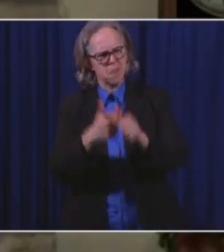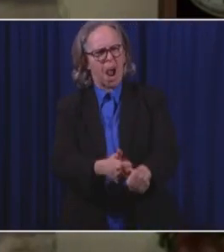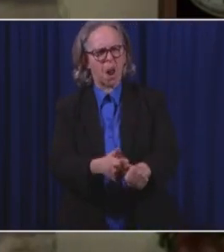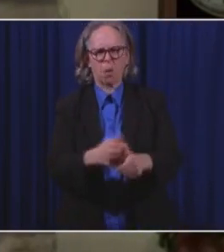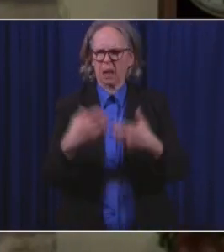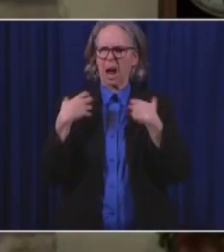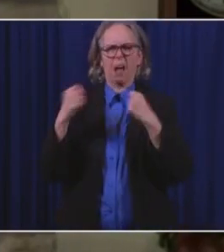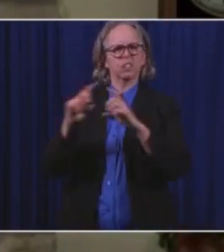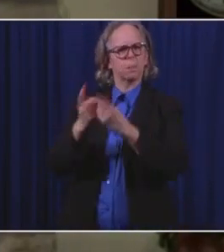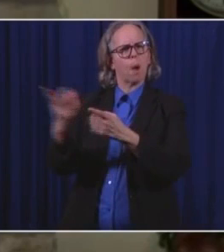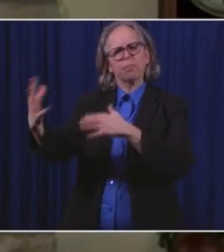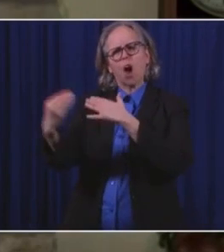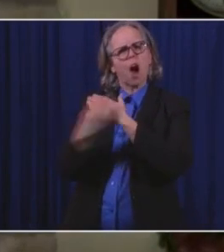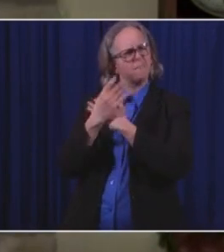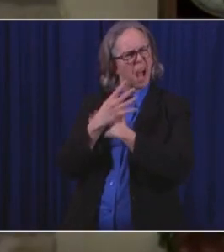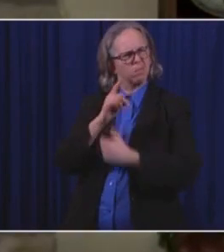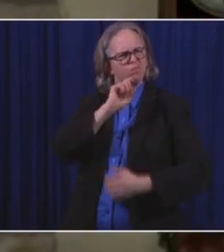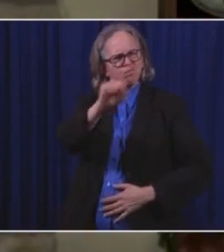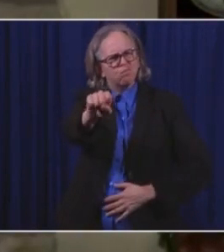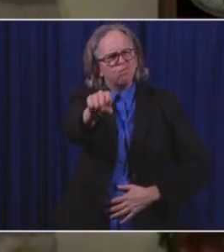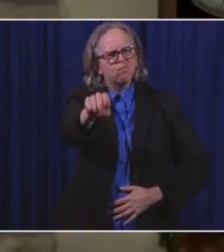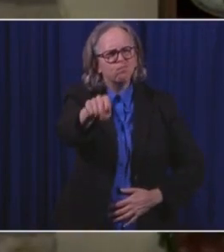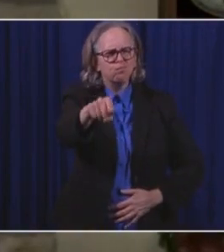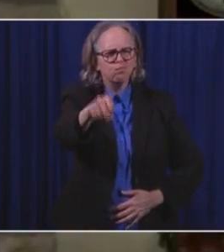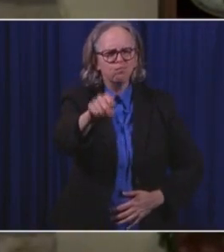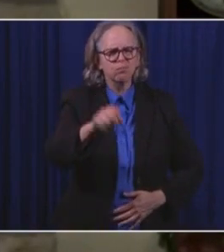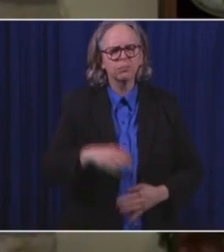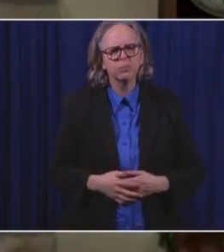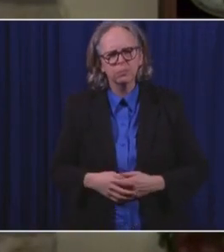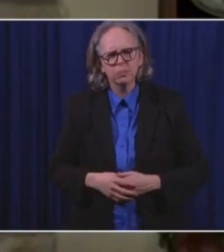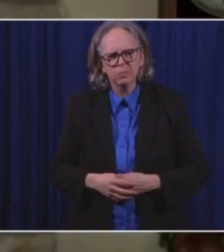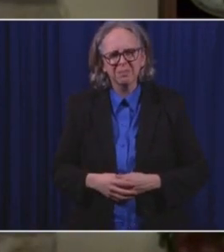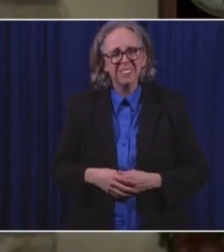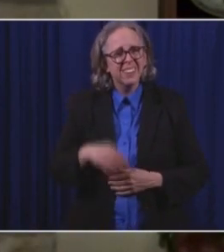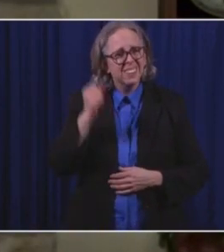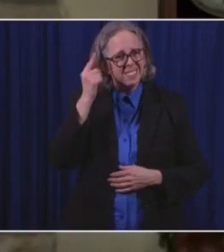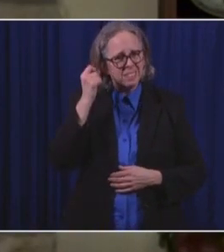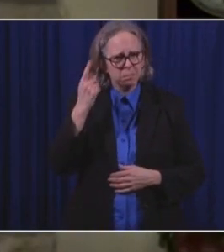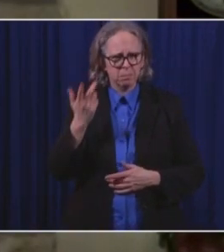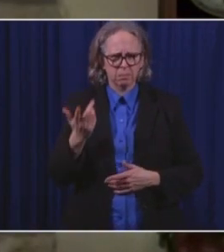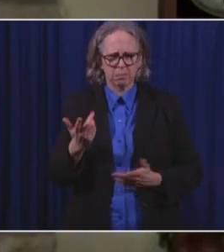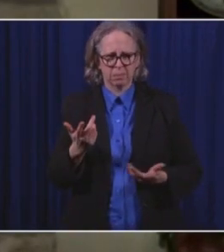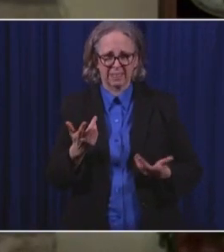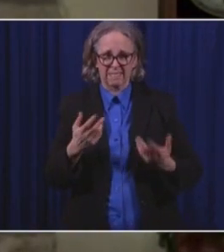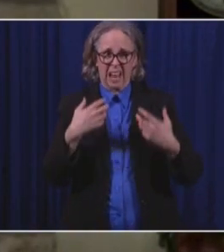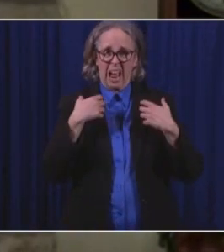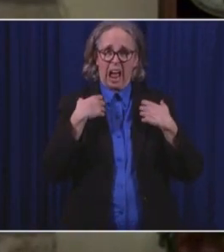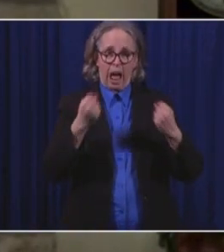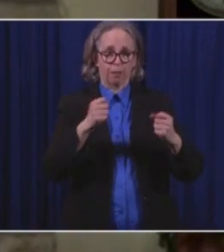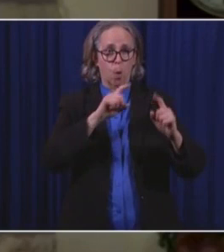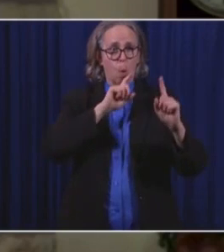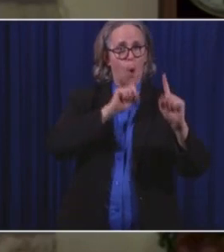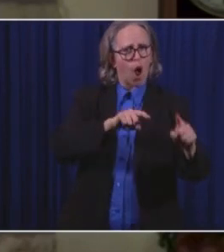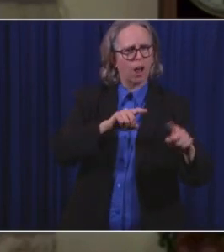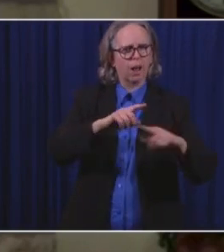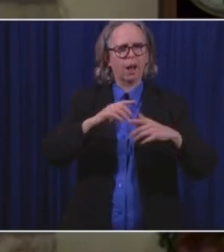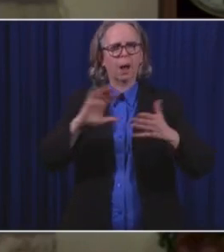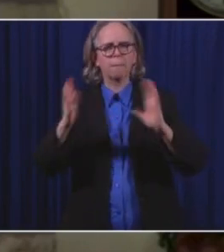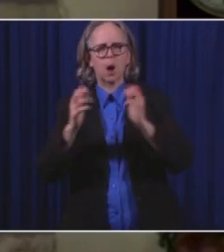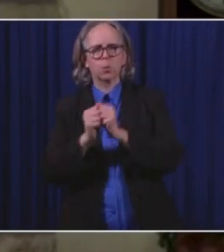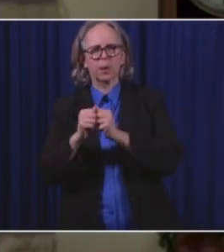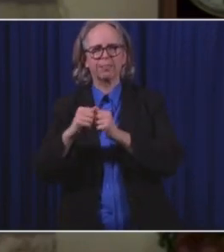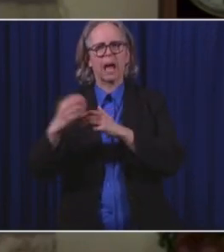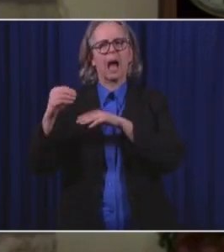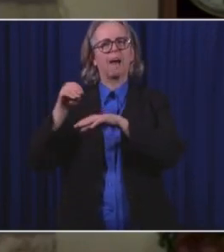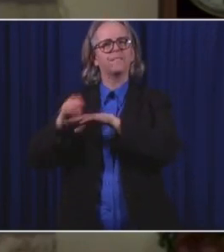I think that depends, Scott, on whether it's an order, a health order, or a health advisory. Health advisory, you know, people